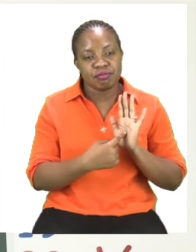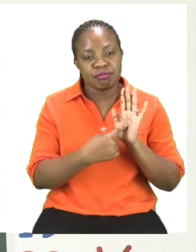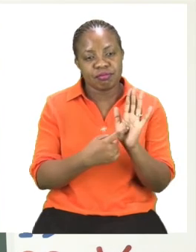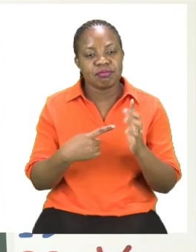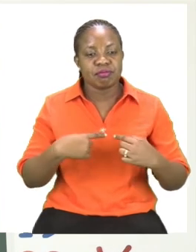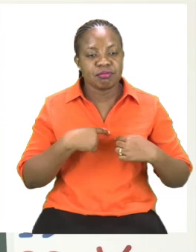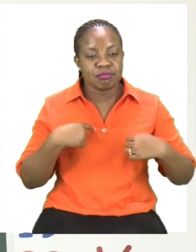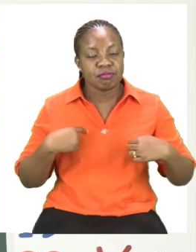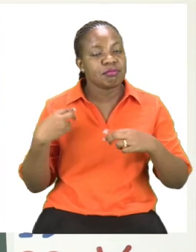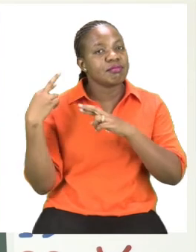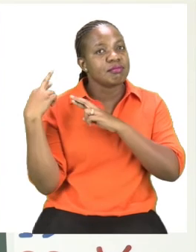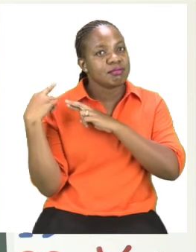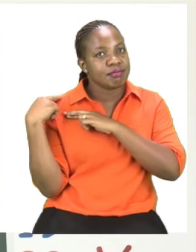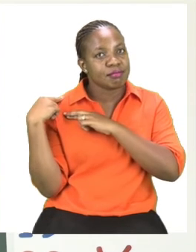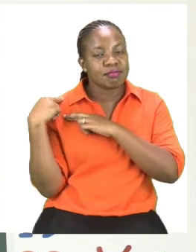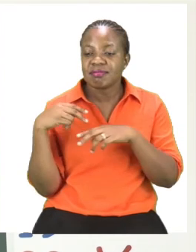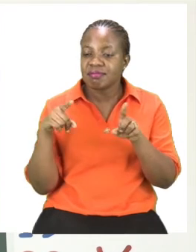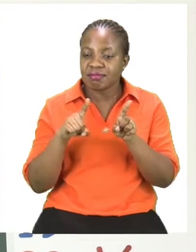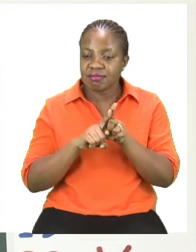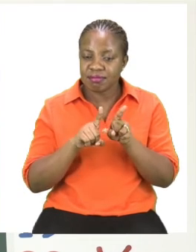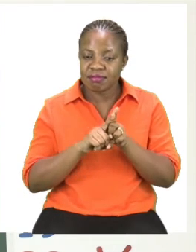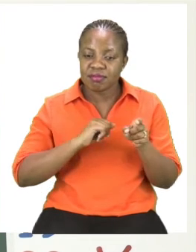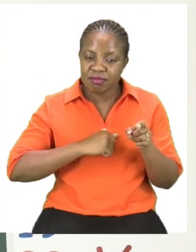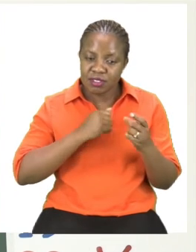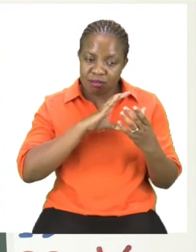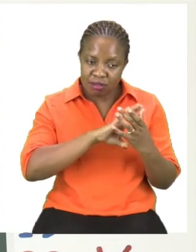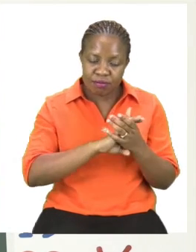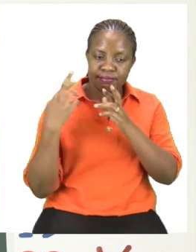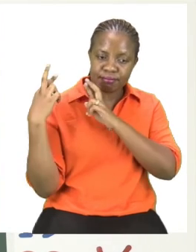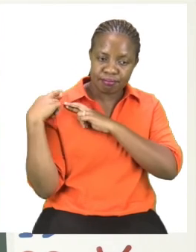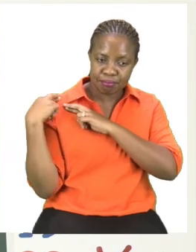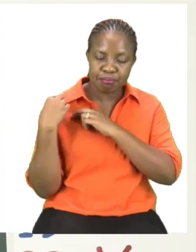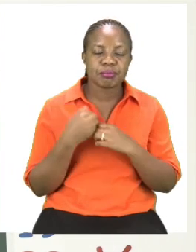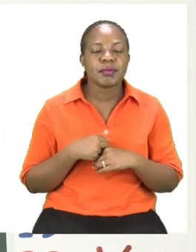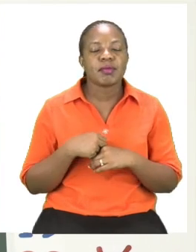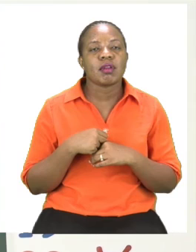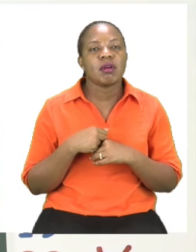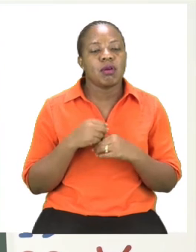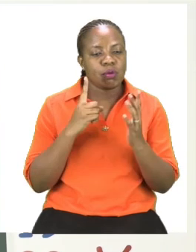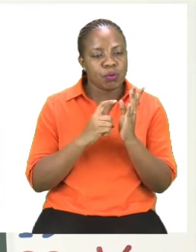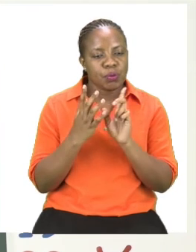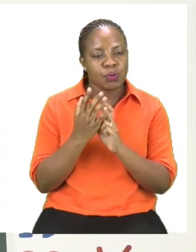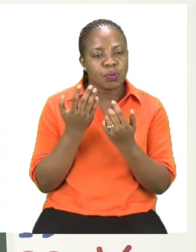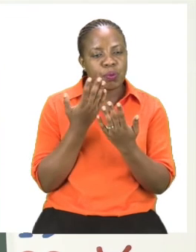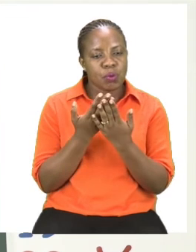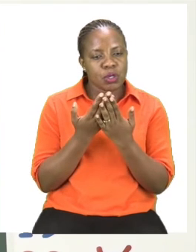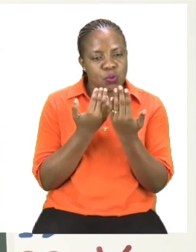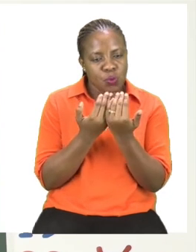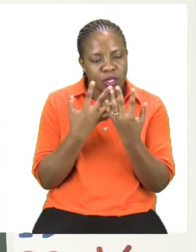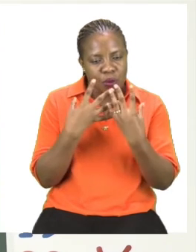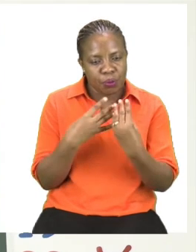just like our friends today. Make sure your hands are dry before you touch anything else. Well